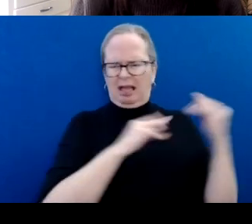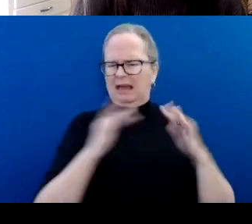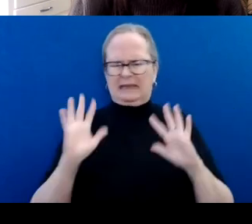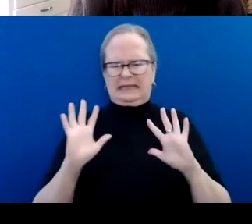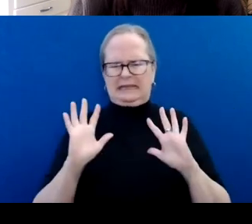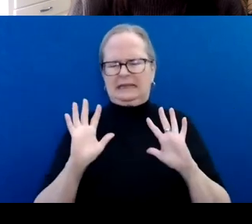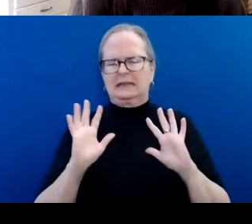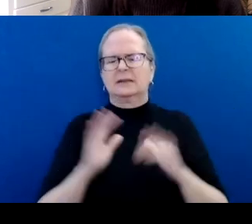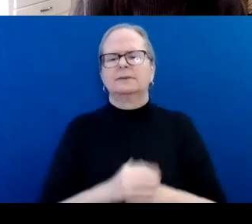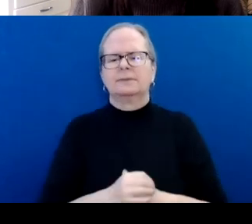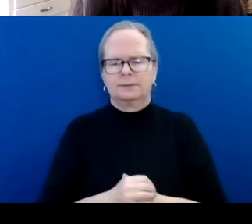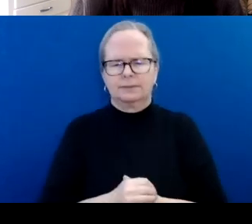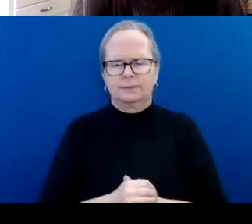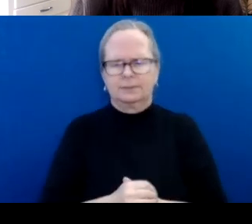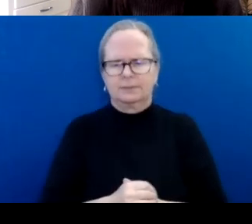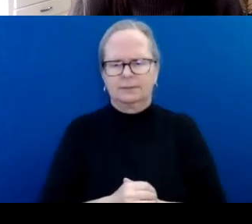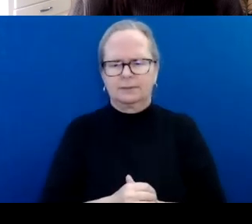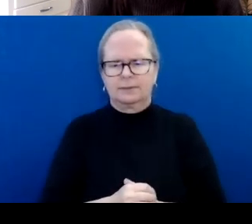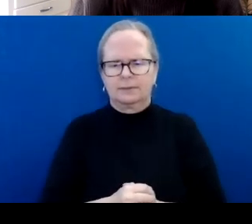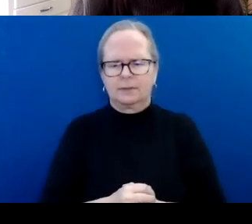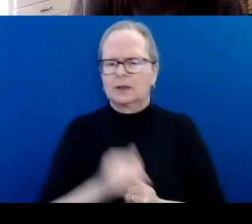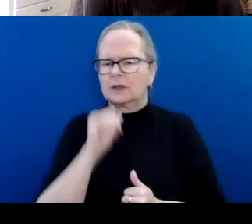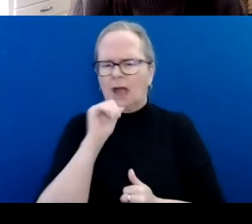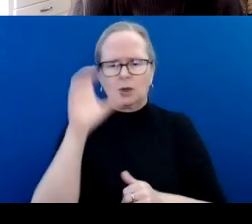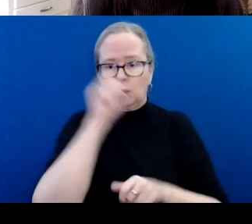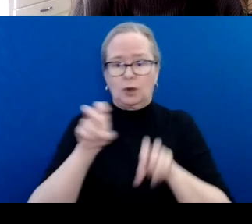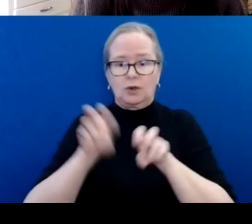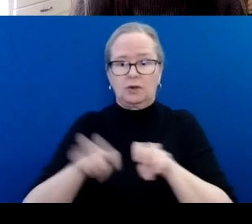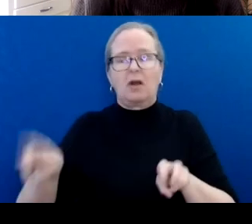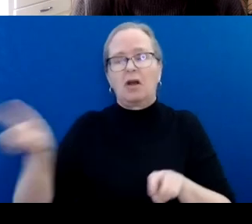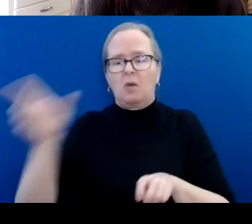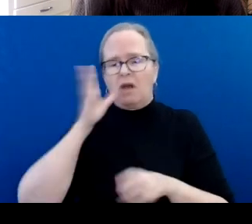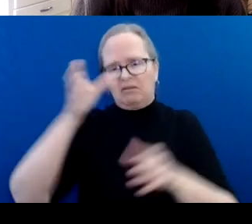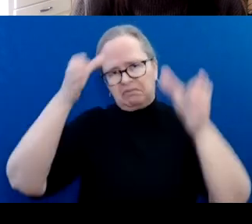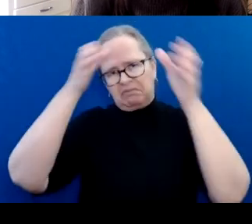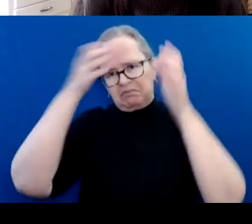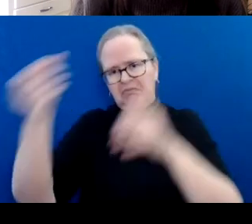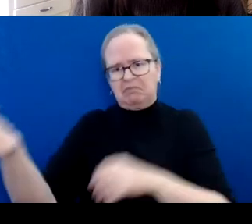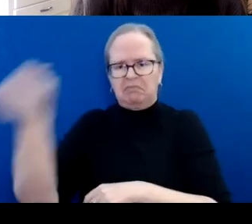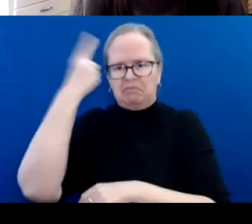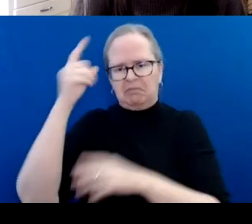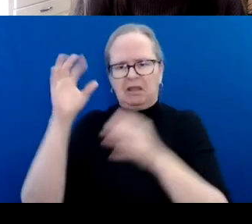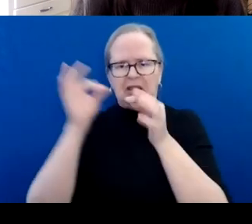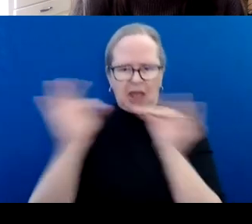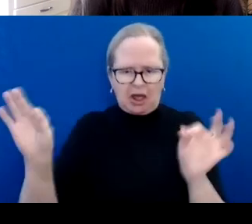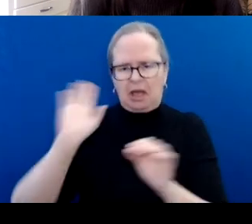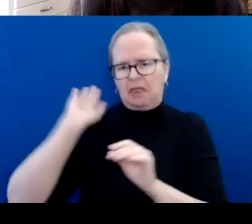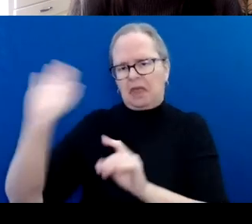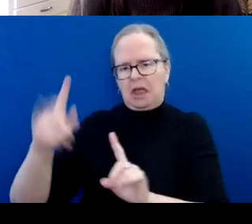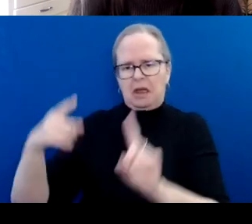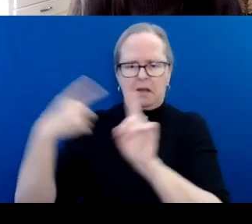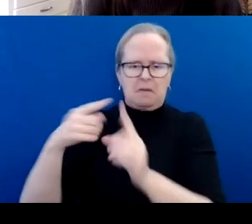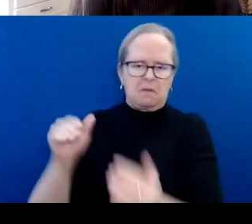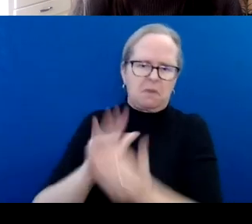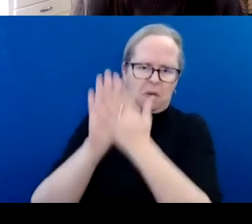Don't assume that they will understand your specific practice or language. If you're speaking about something that is